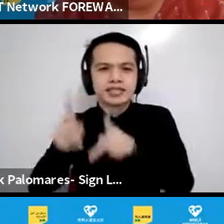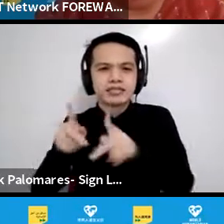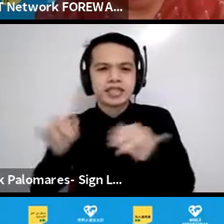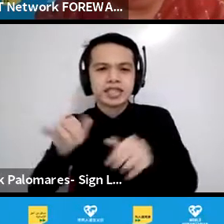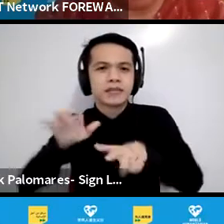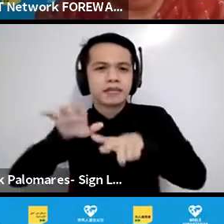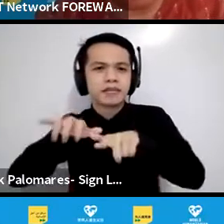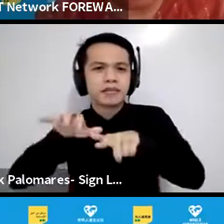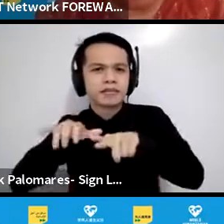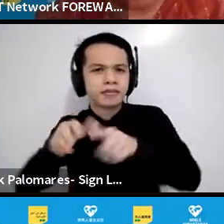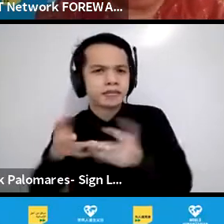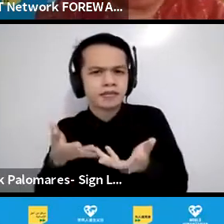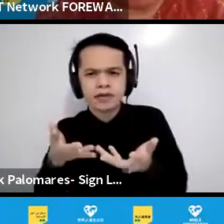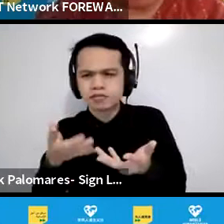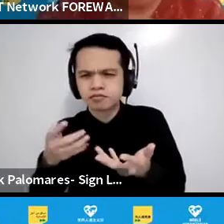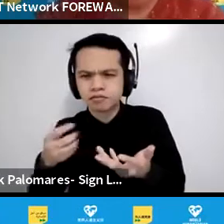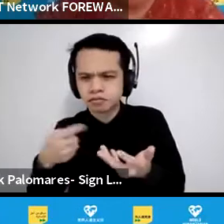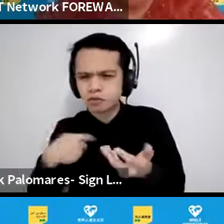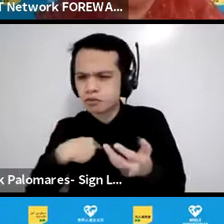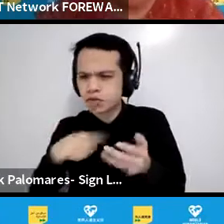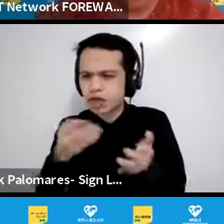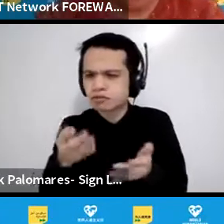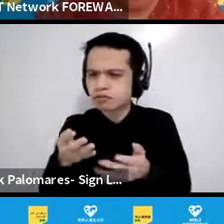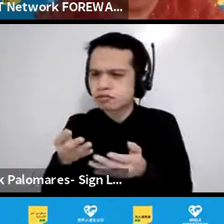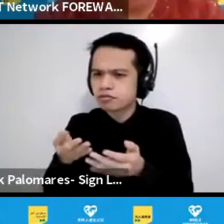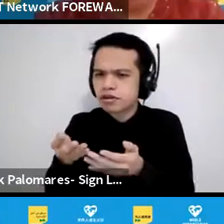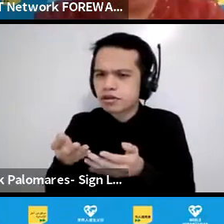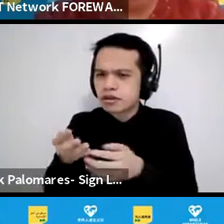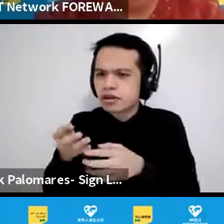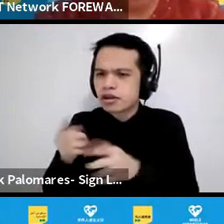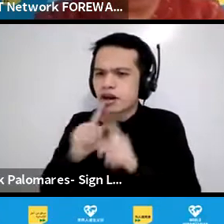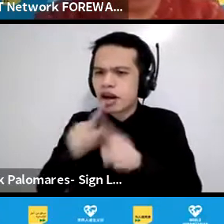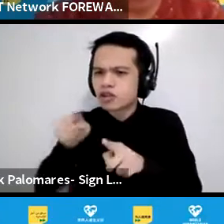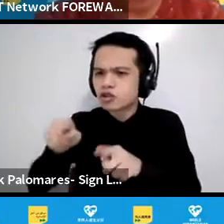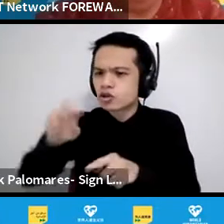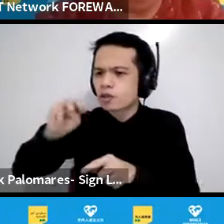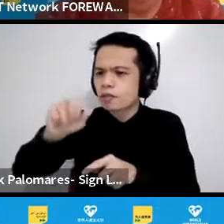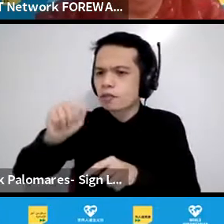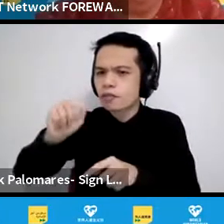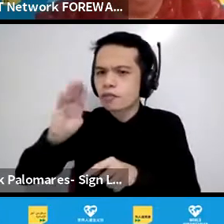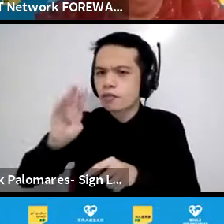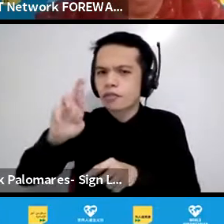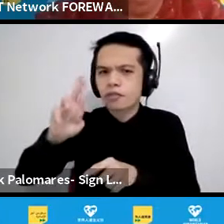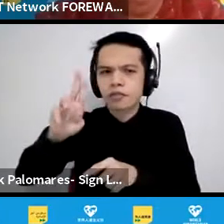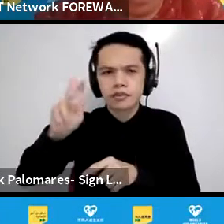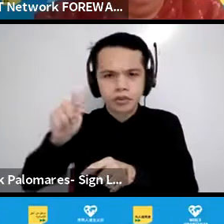with disabilities? I think I'll address this to Ms. Mabrut.